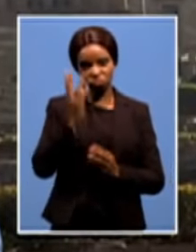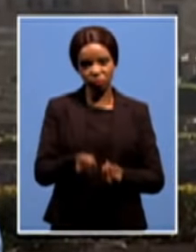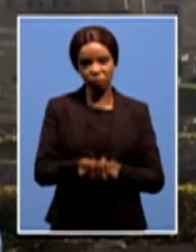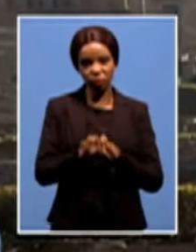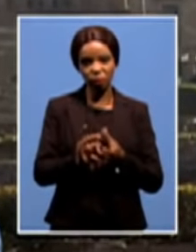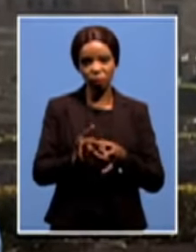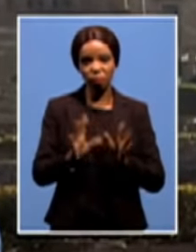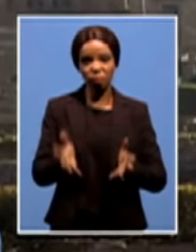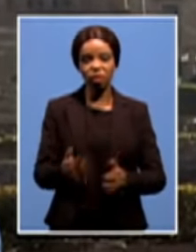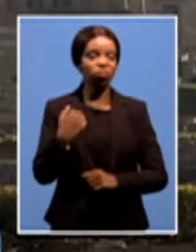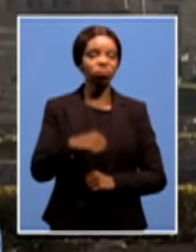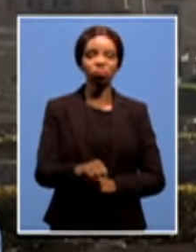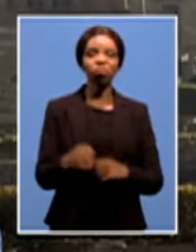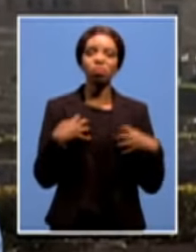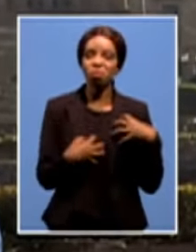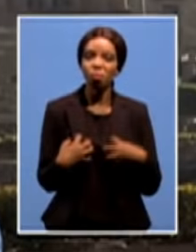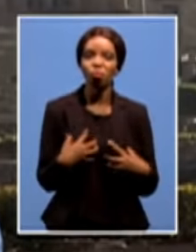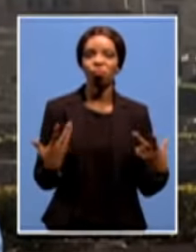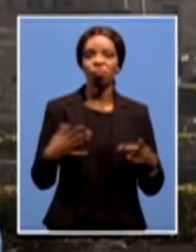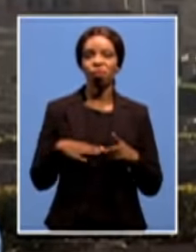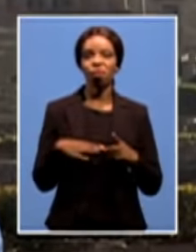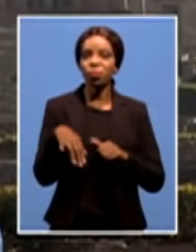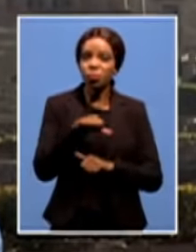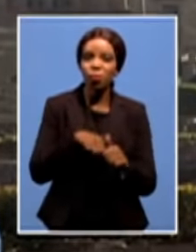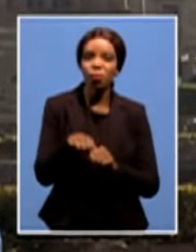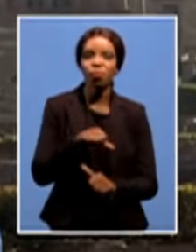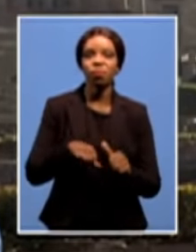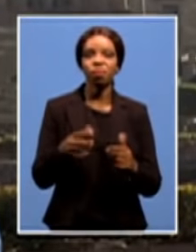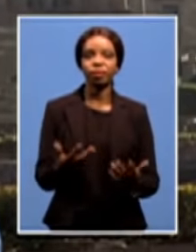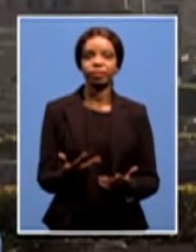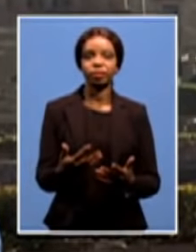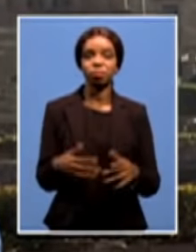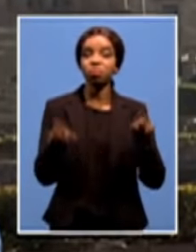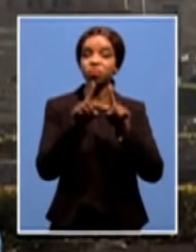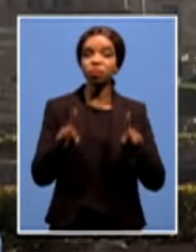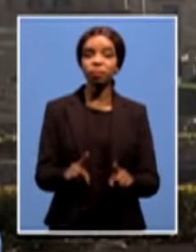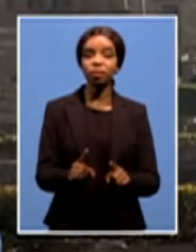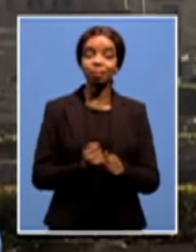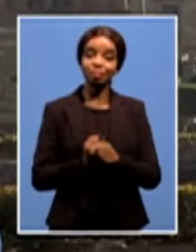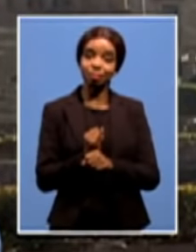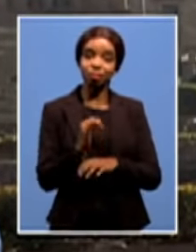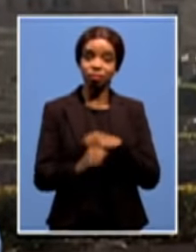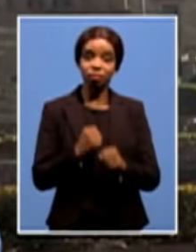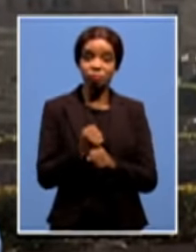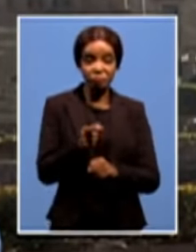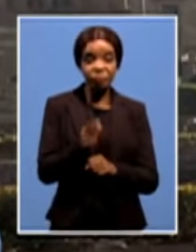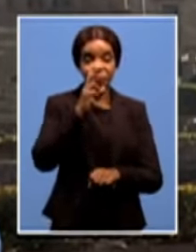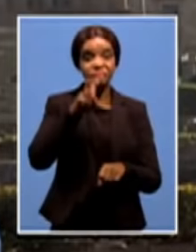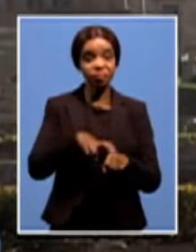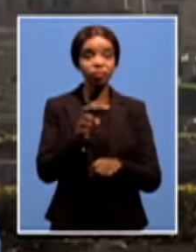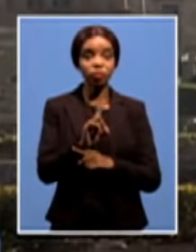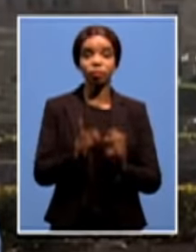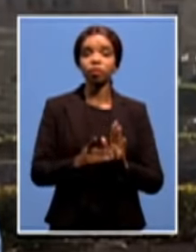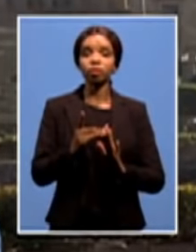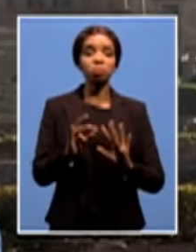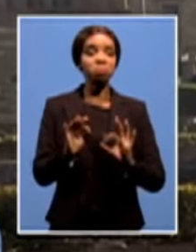their emotional, social, and especially in these early years, their physical development, you know, issues relating to